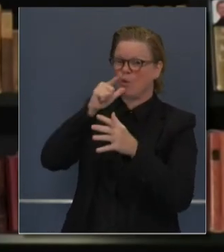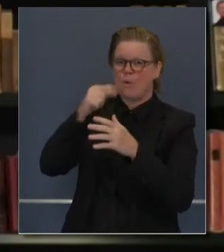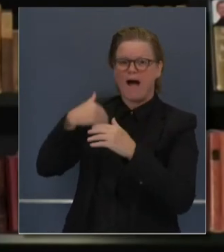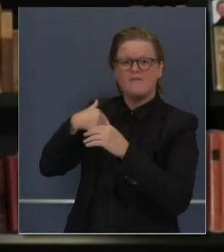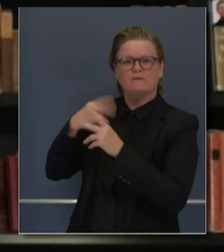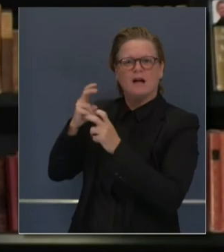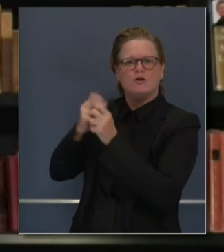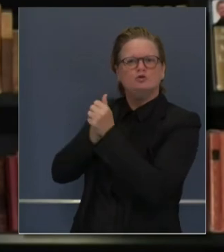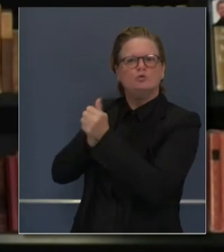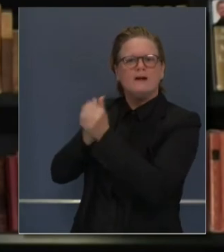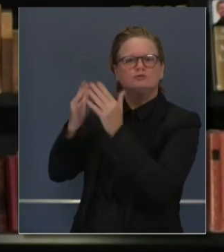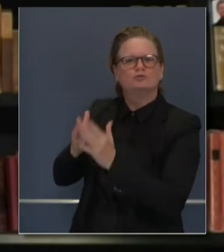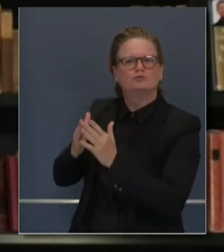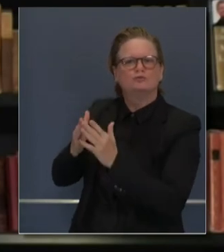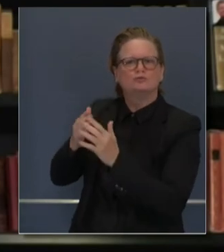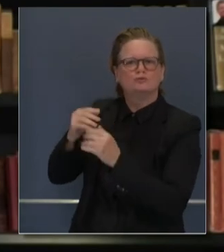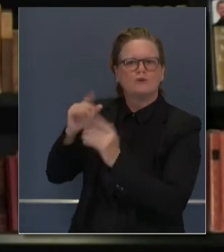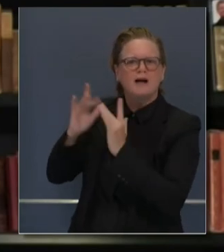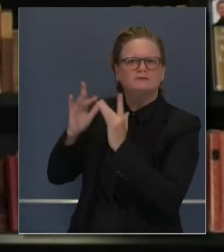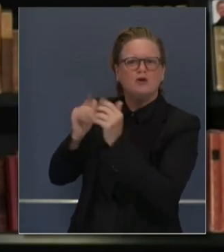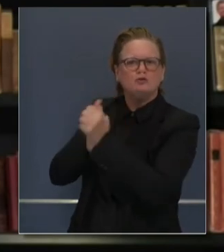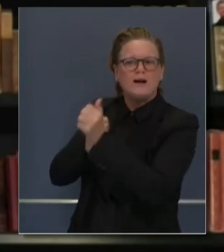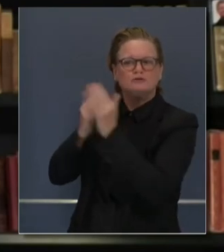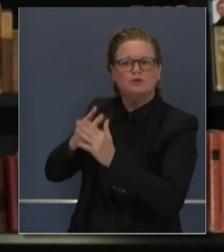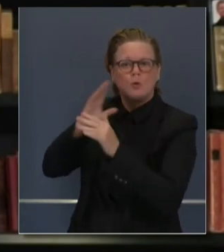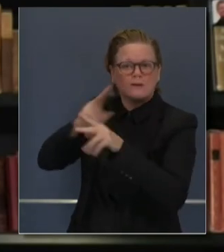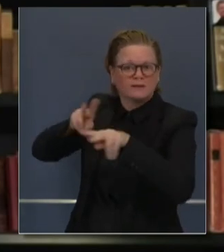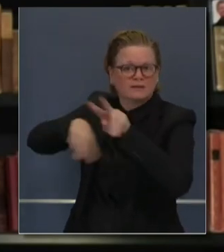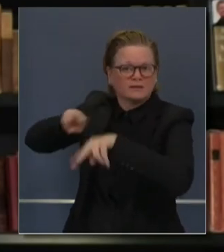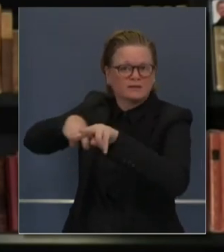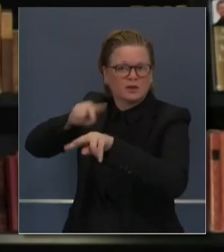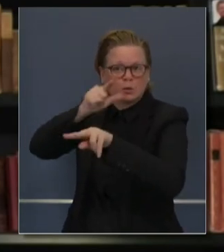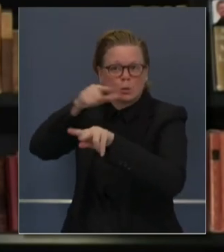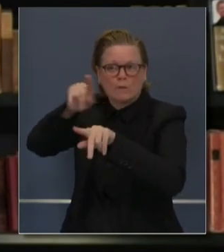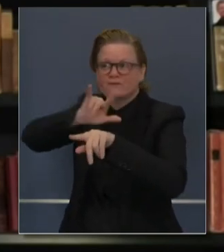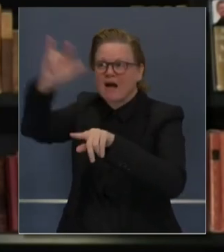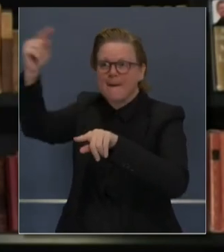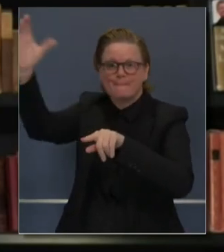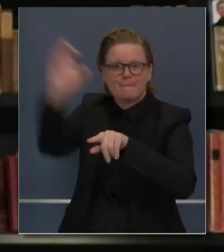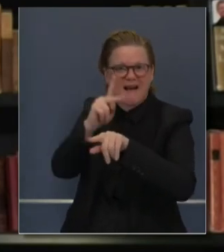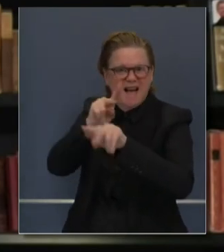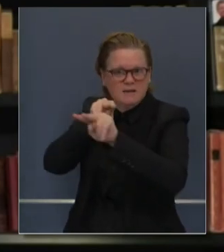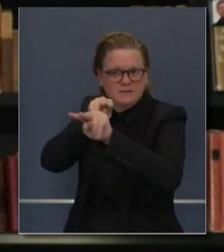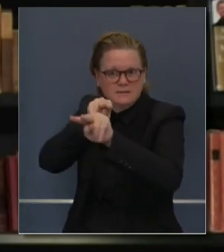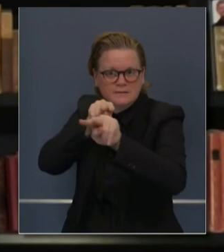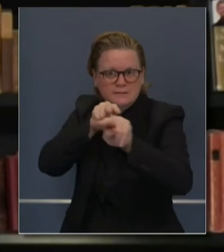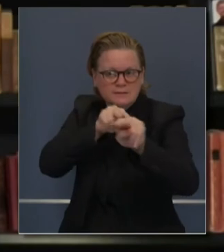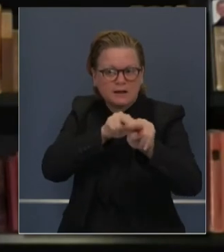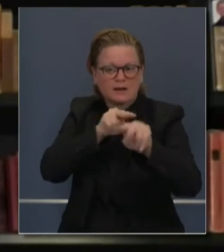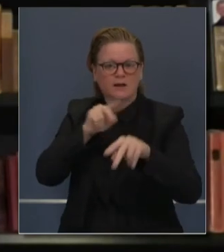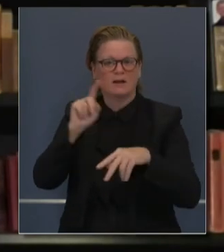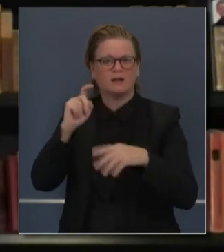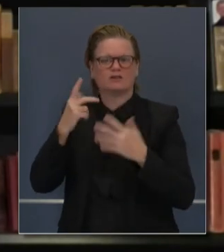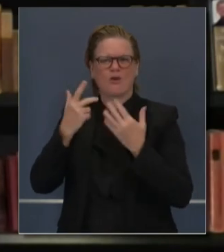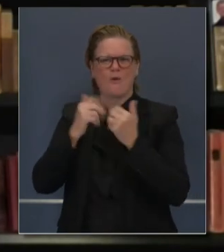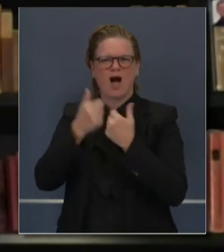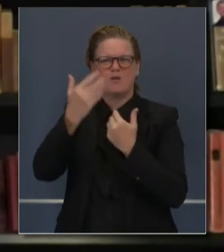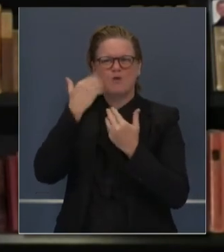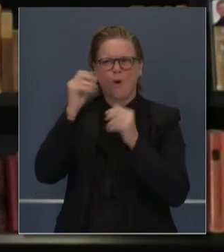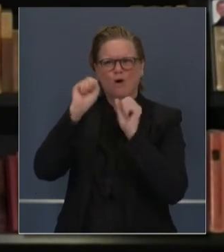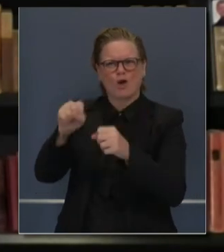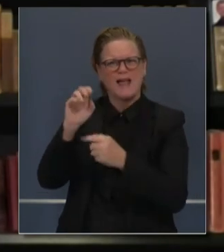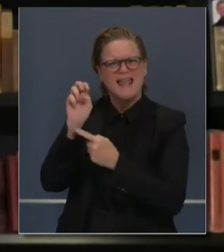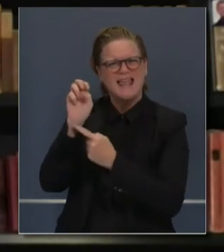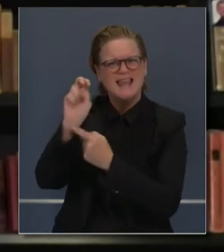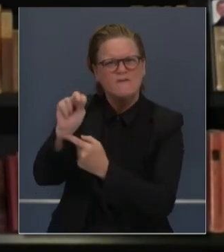self-quarantining? Meaning, if you are to self-quarantine, how do you do that? What is expected of you if you self-quarantine? Well, I feel